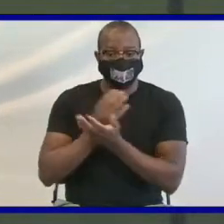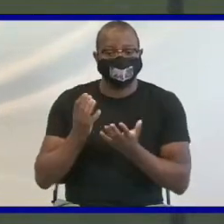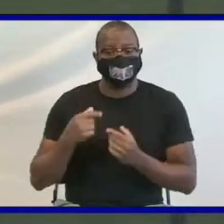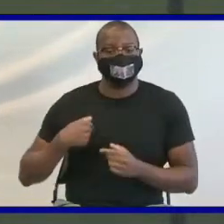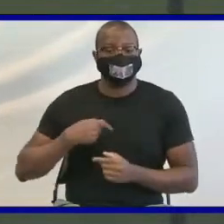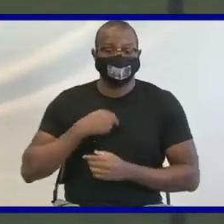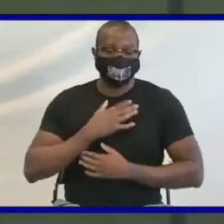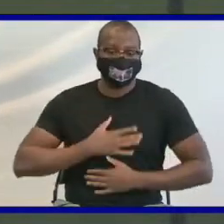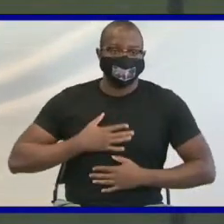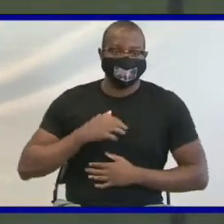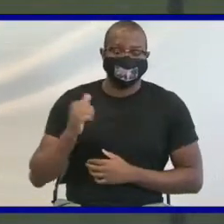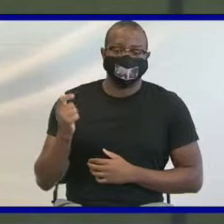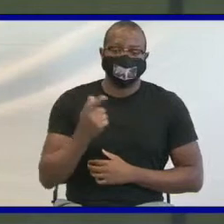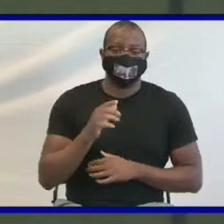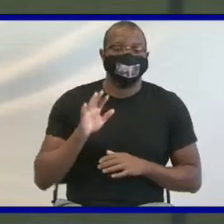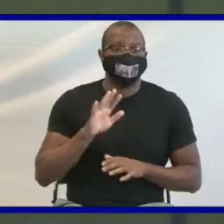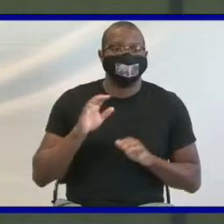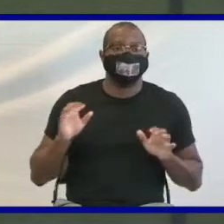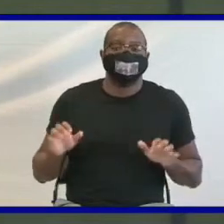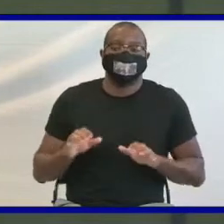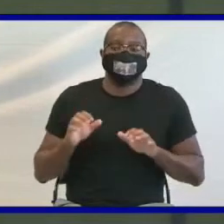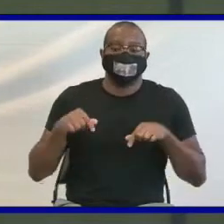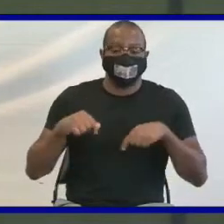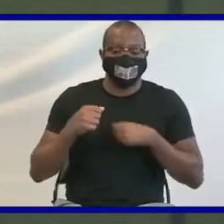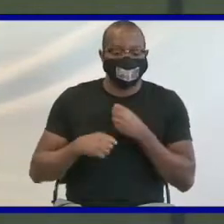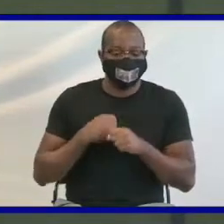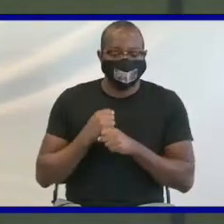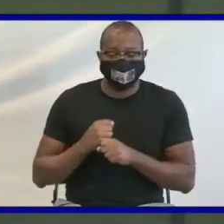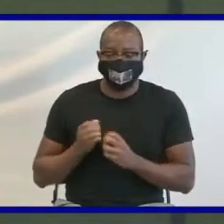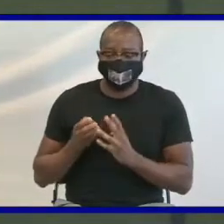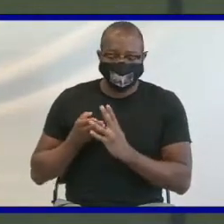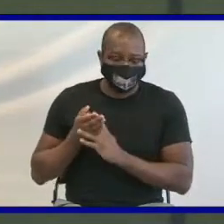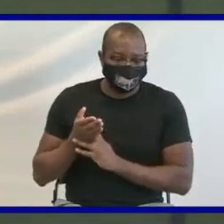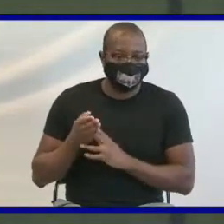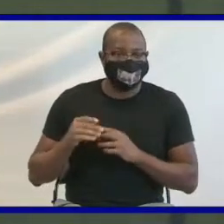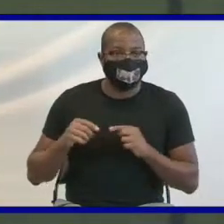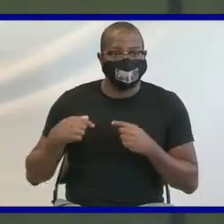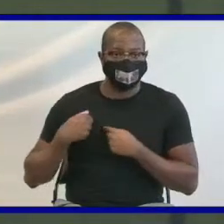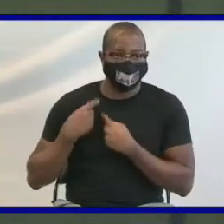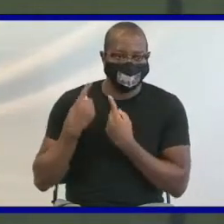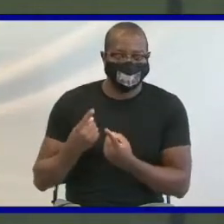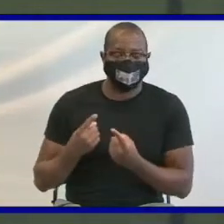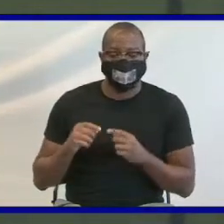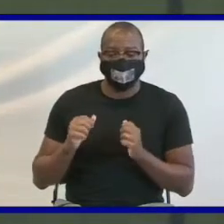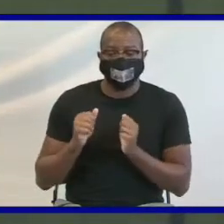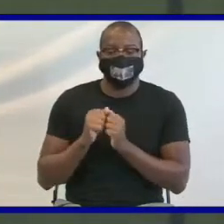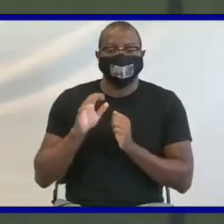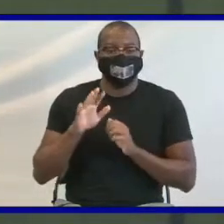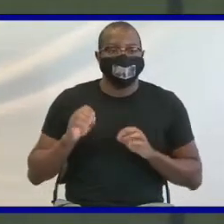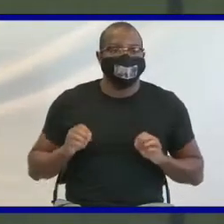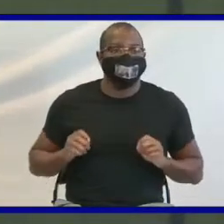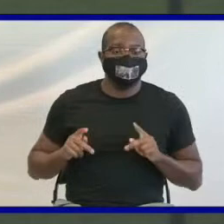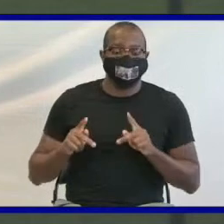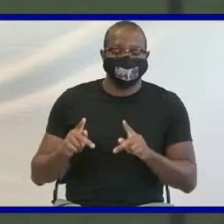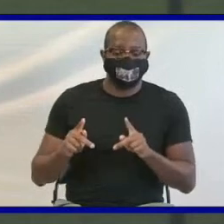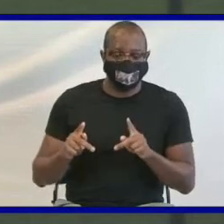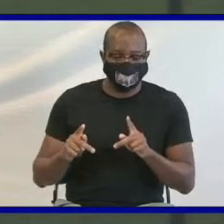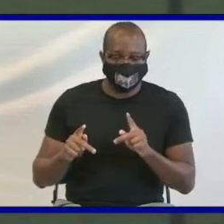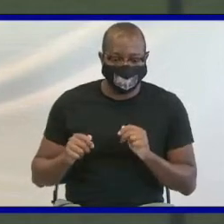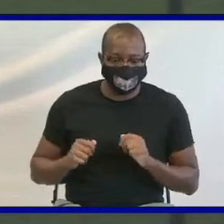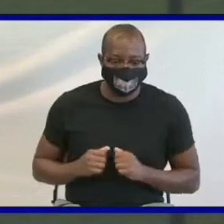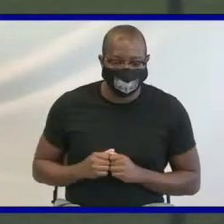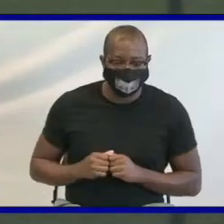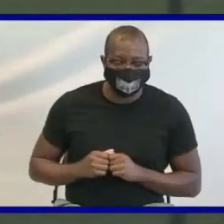your accomplishments here. Through great effort and perseverance, you have seized opportunities to broaden and sharpen